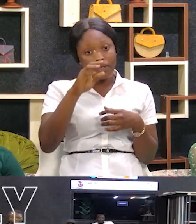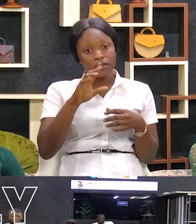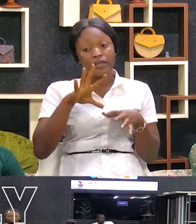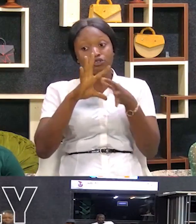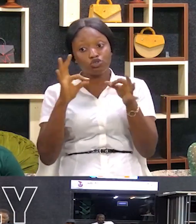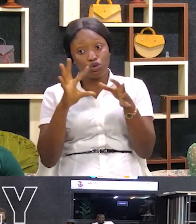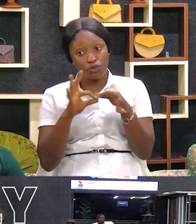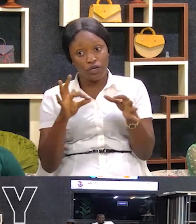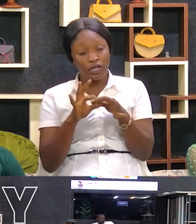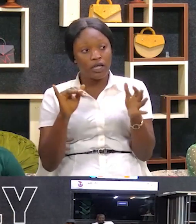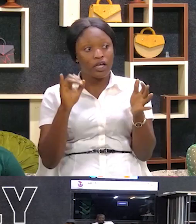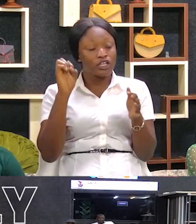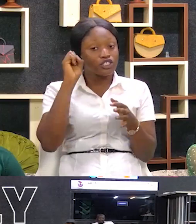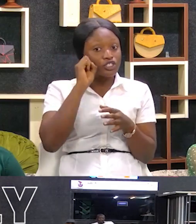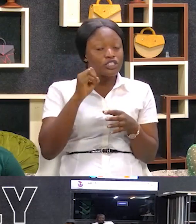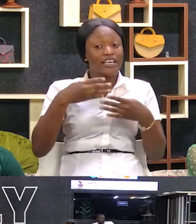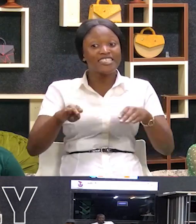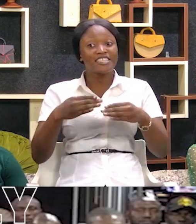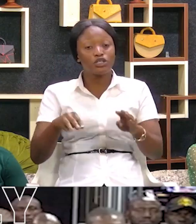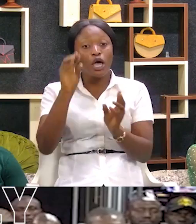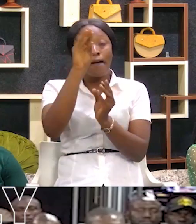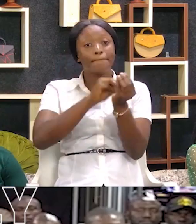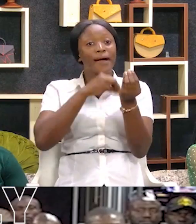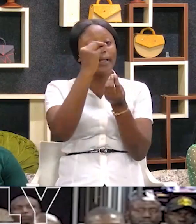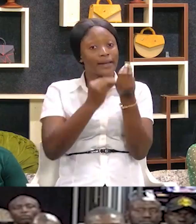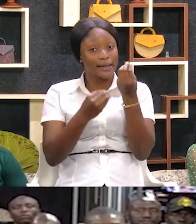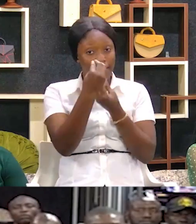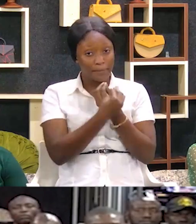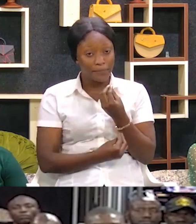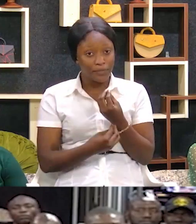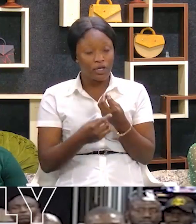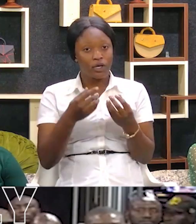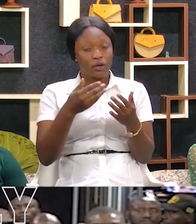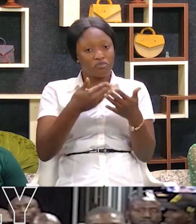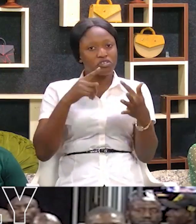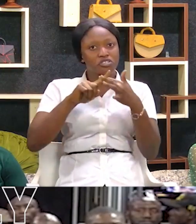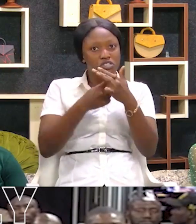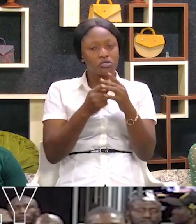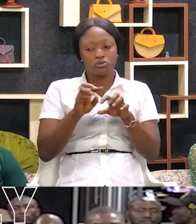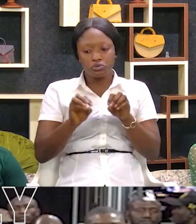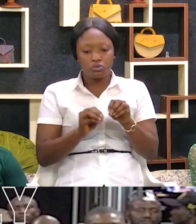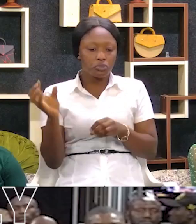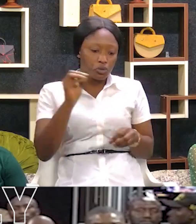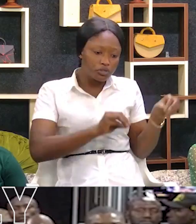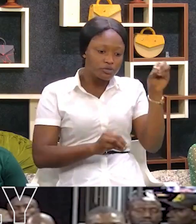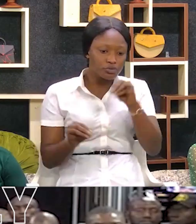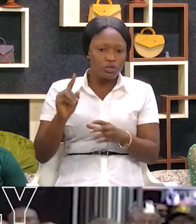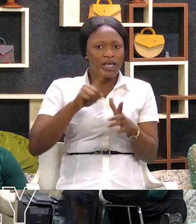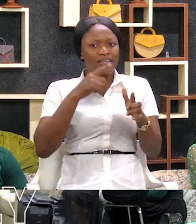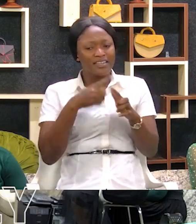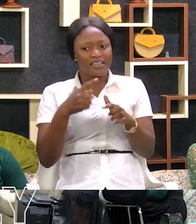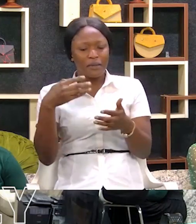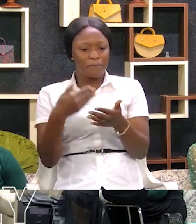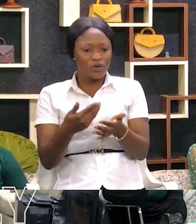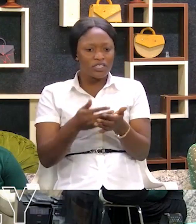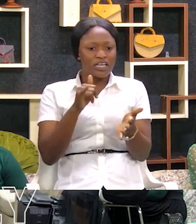woman talk how na banana where she dey sell before she enter begin do contribution, and then the money where